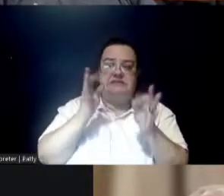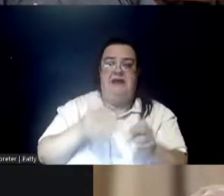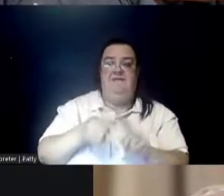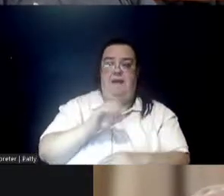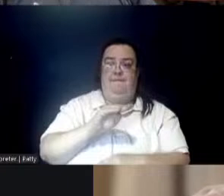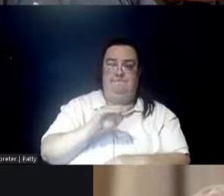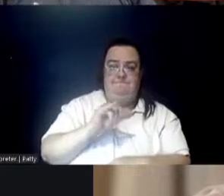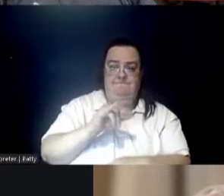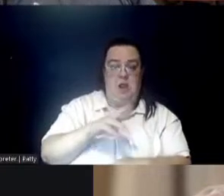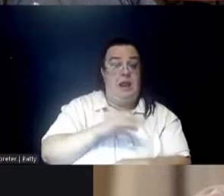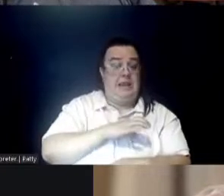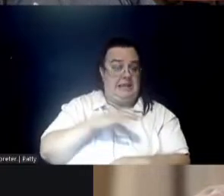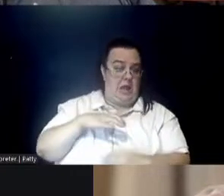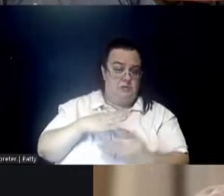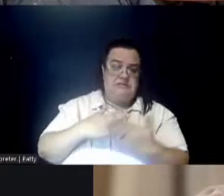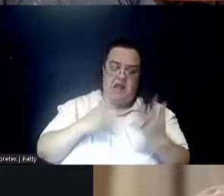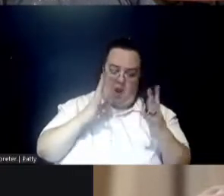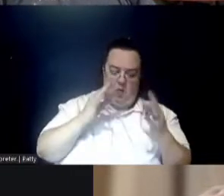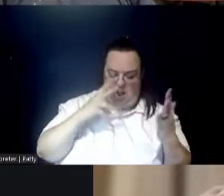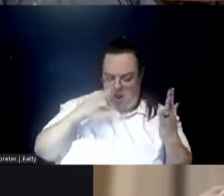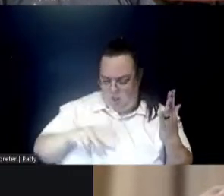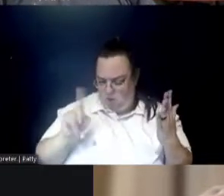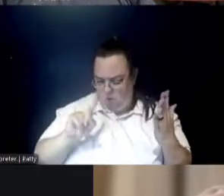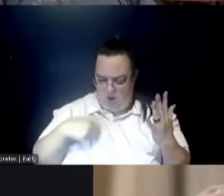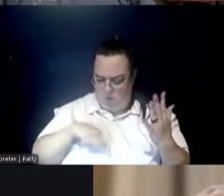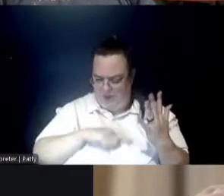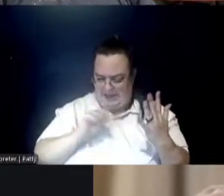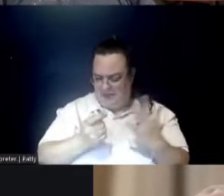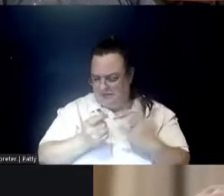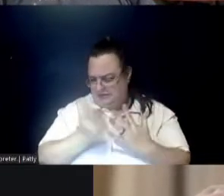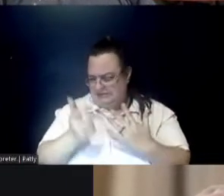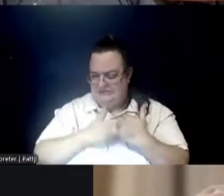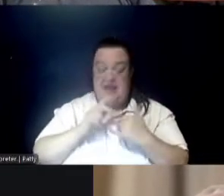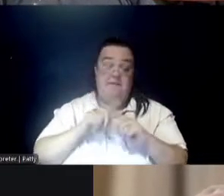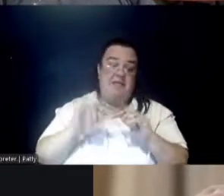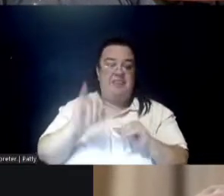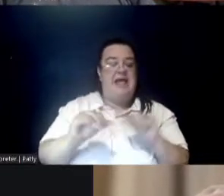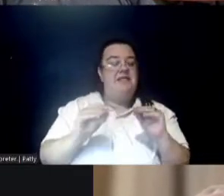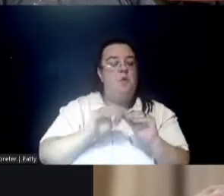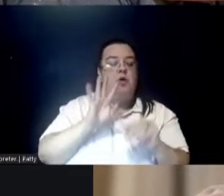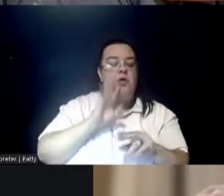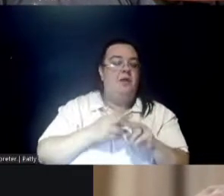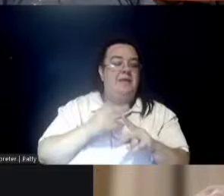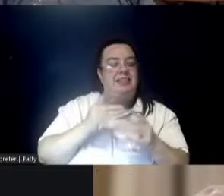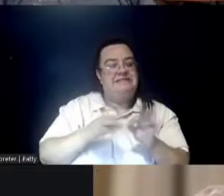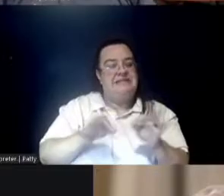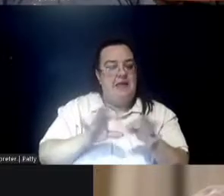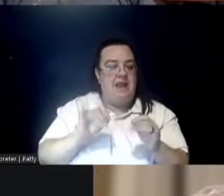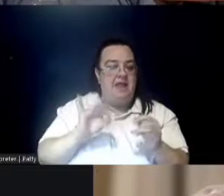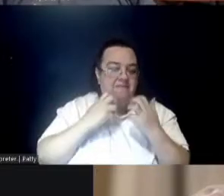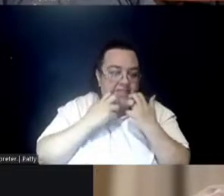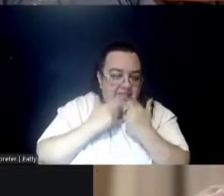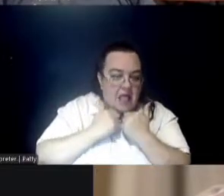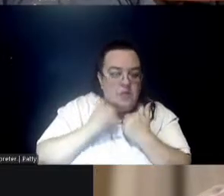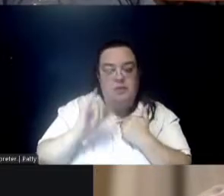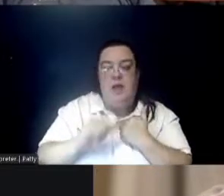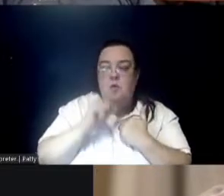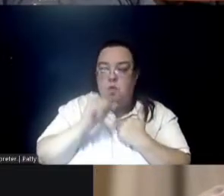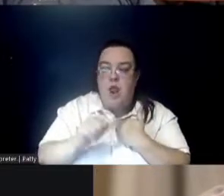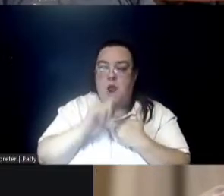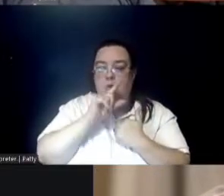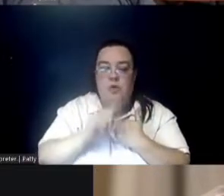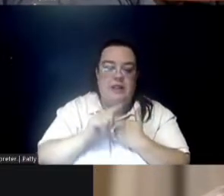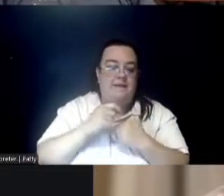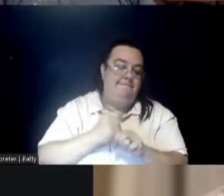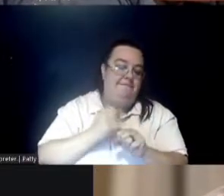will look for savings there. But that's more about a statement of values. That's not really going to make a.